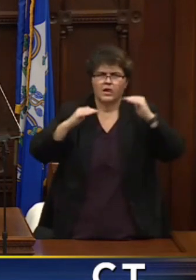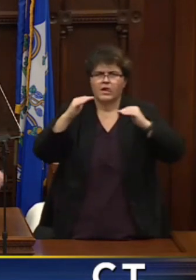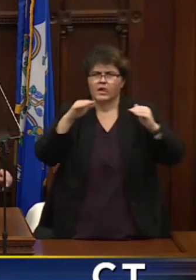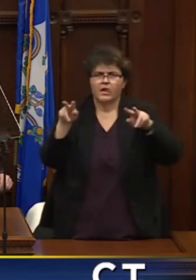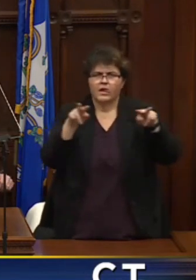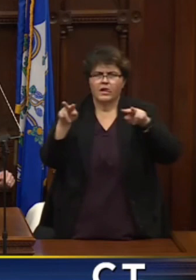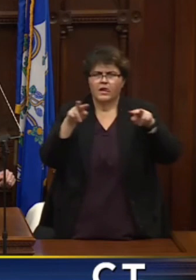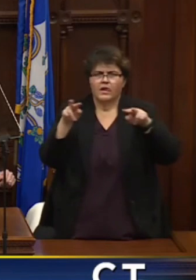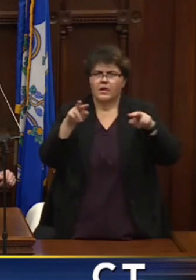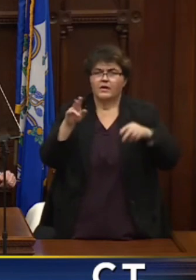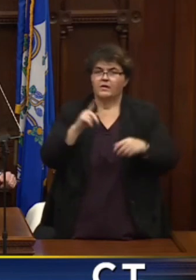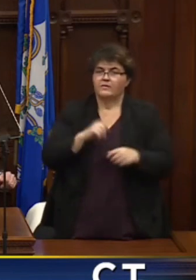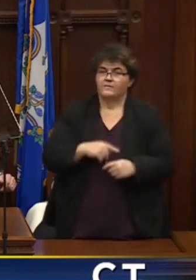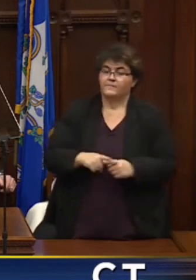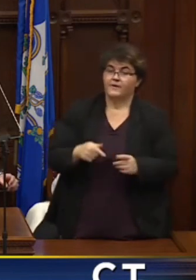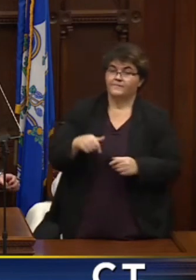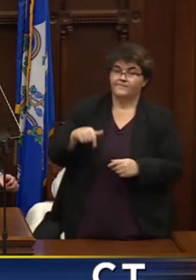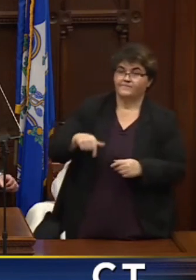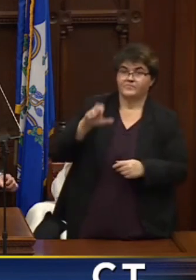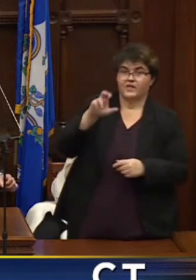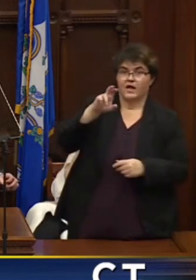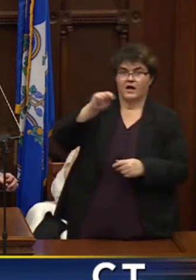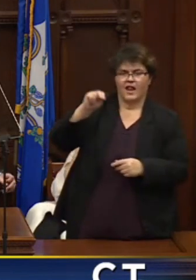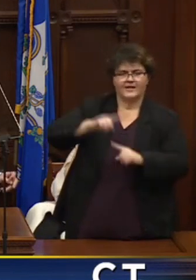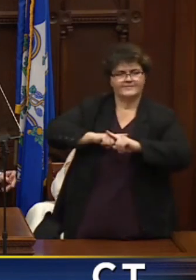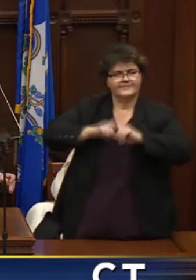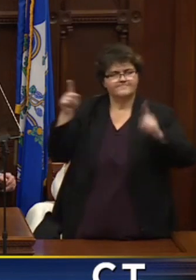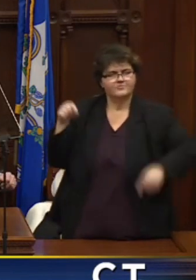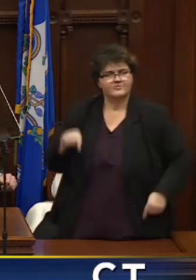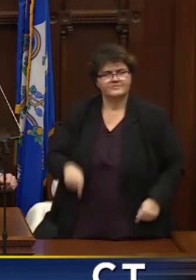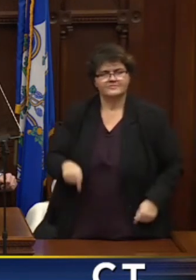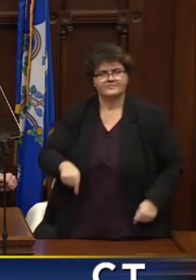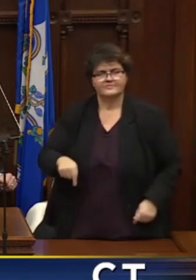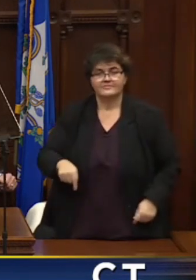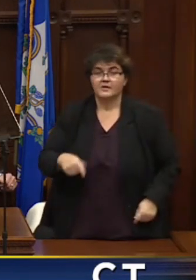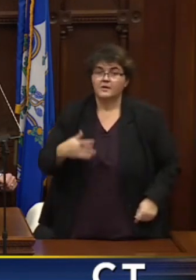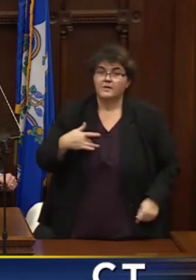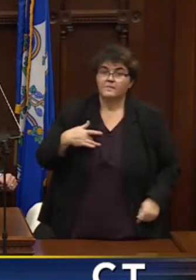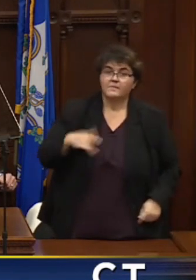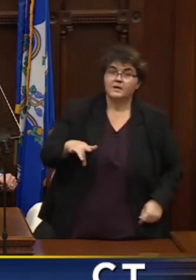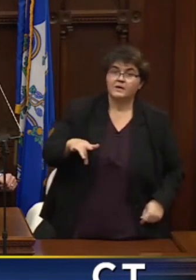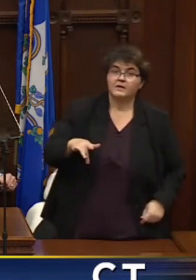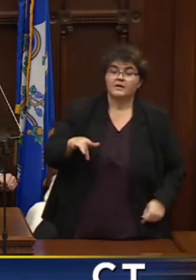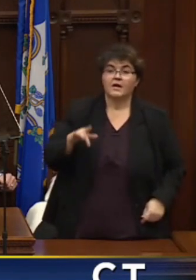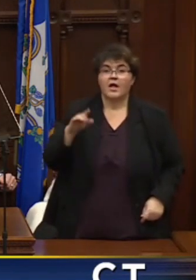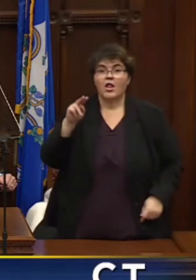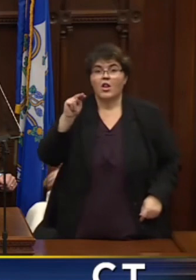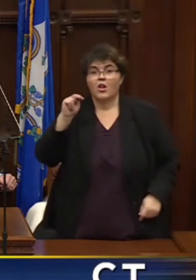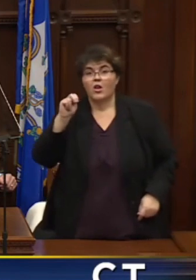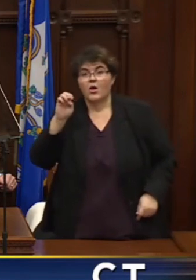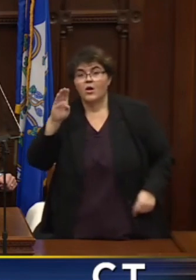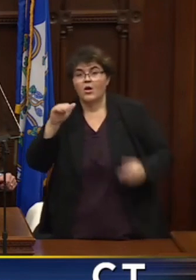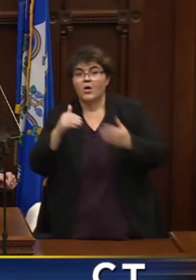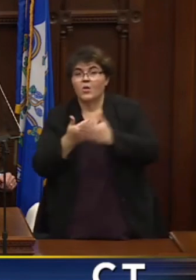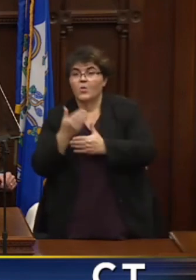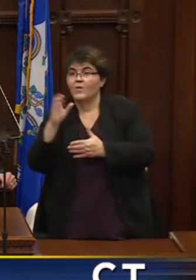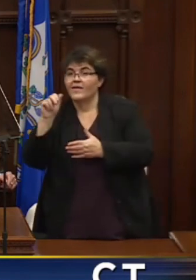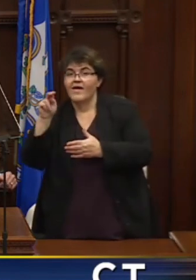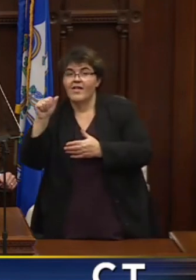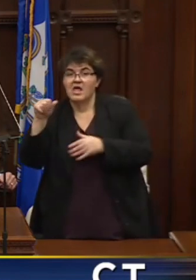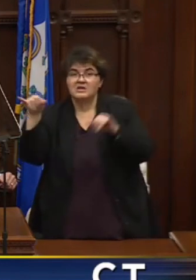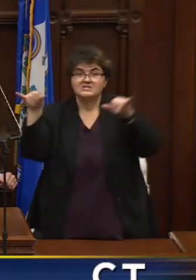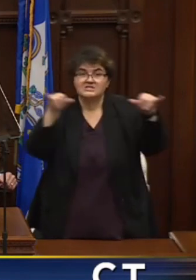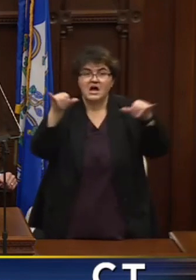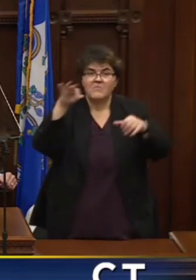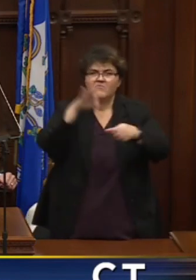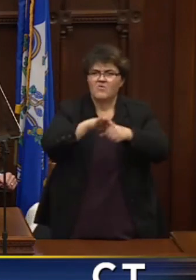and New Britain vote the same way. That the suburbs and the cities are complementary, not competitive.